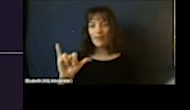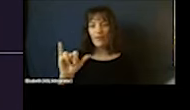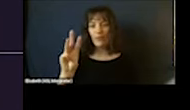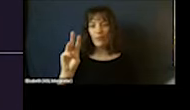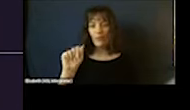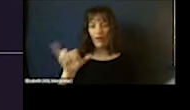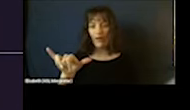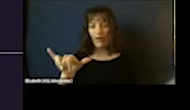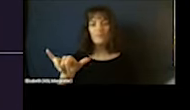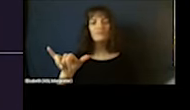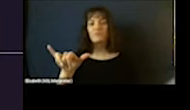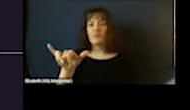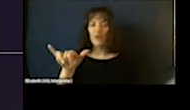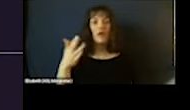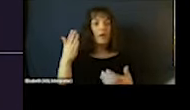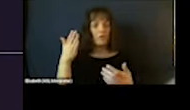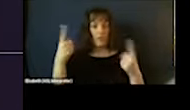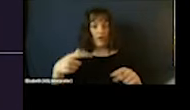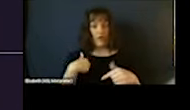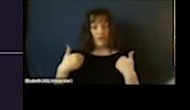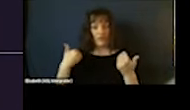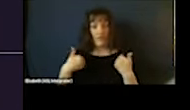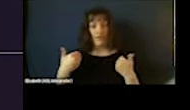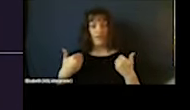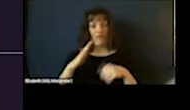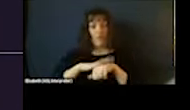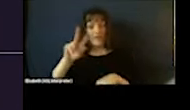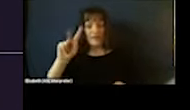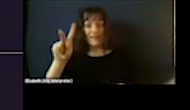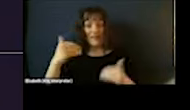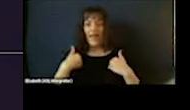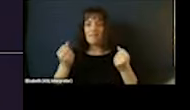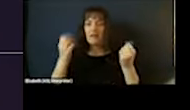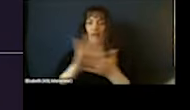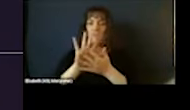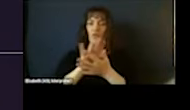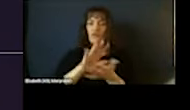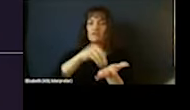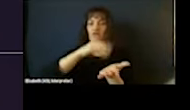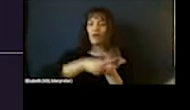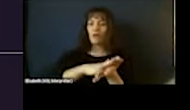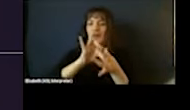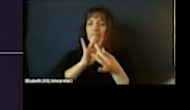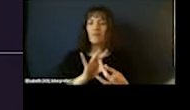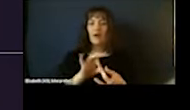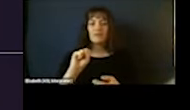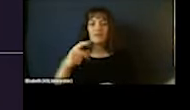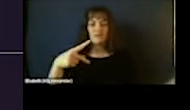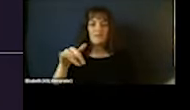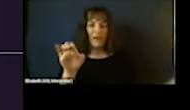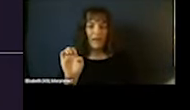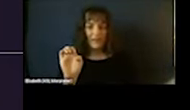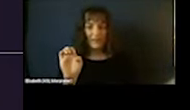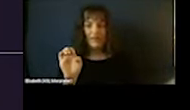think the one that I really remember, really particularly remember as being the thing that really got me interested in space, really got me excited